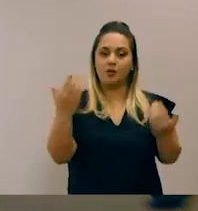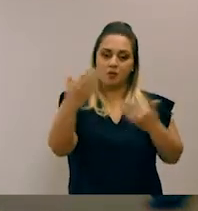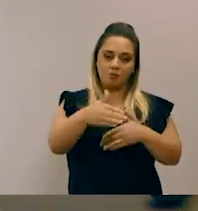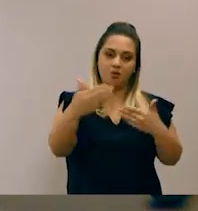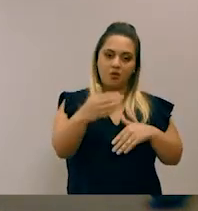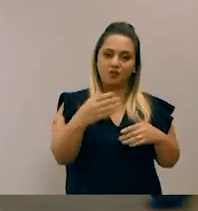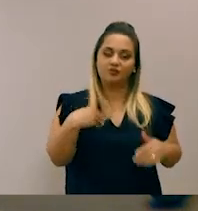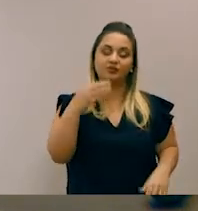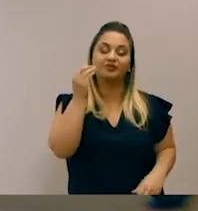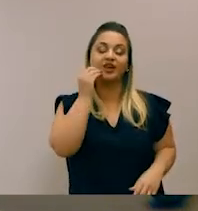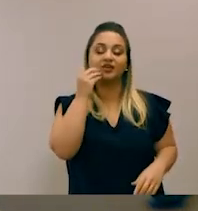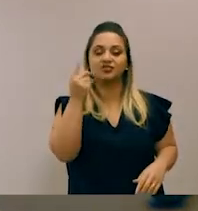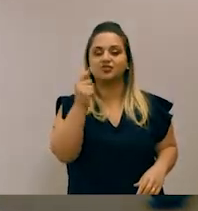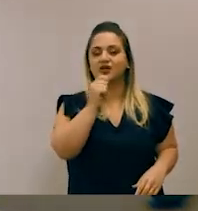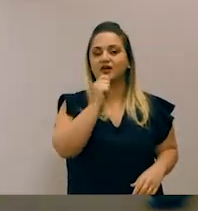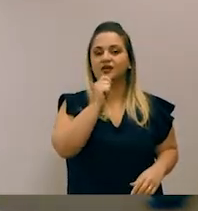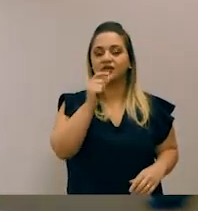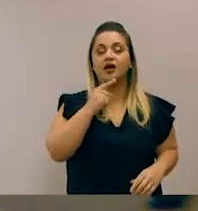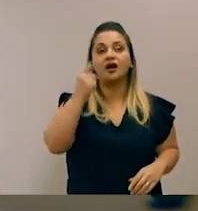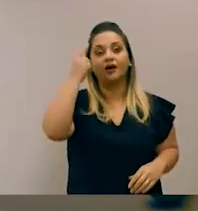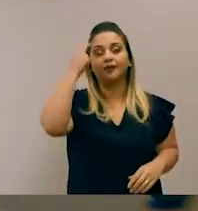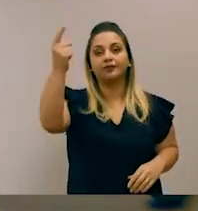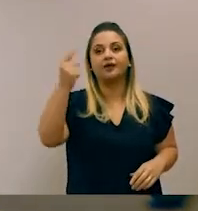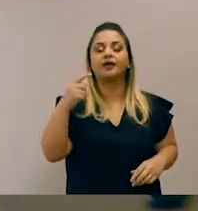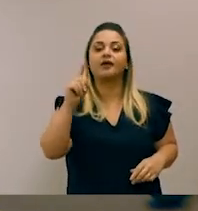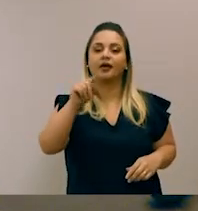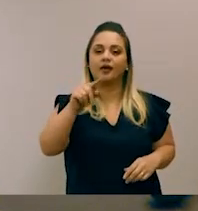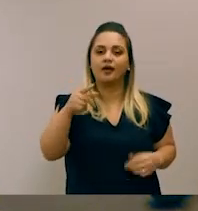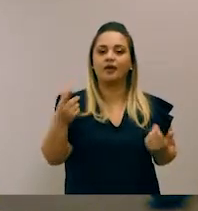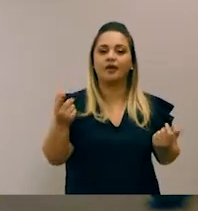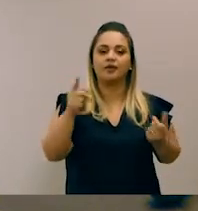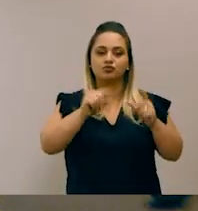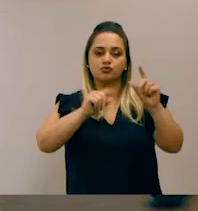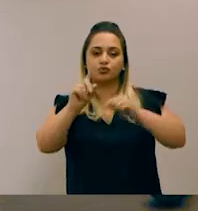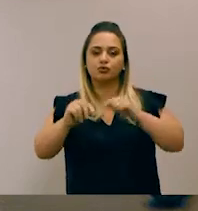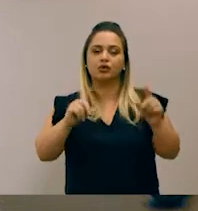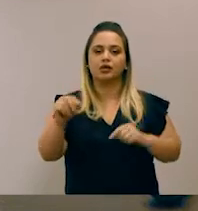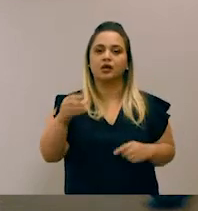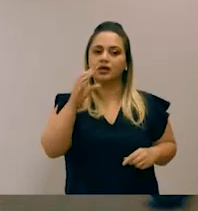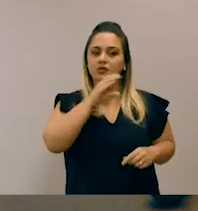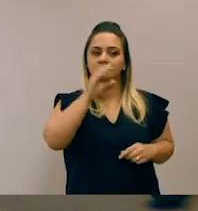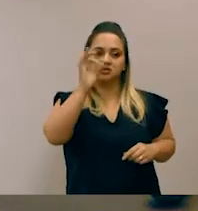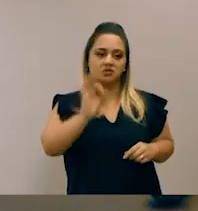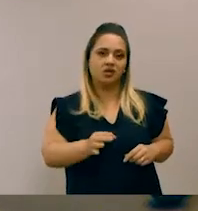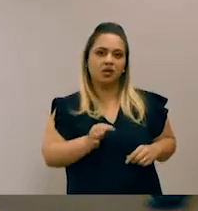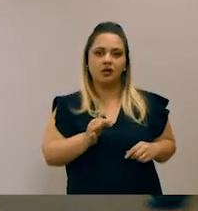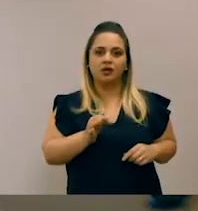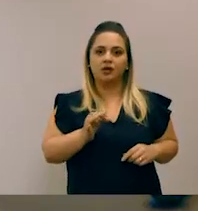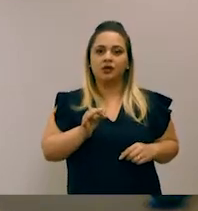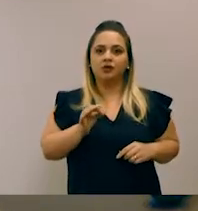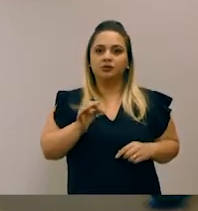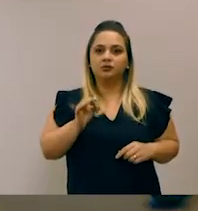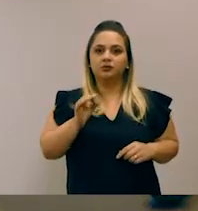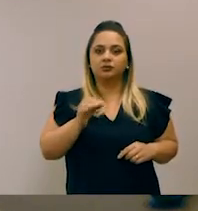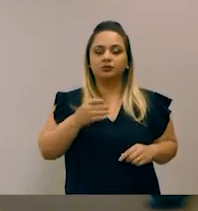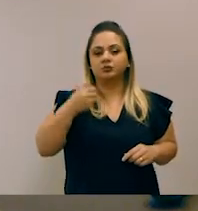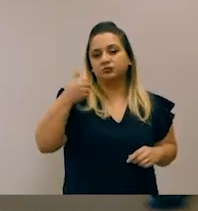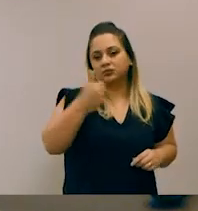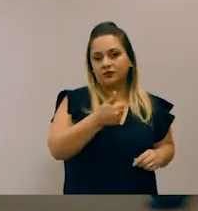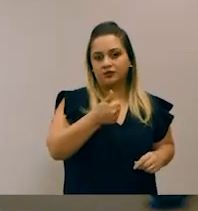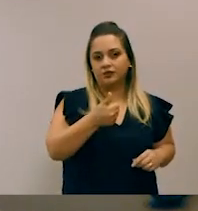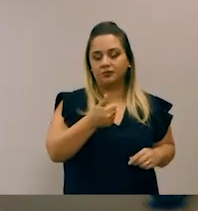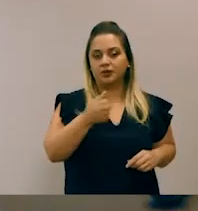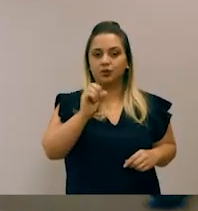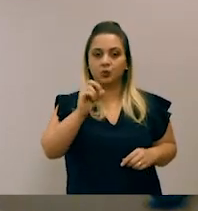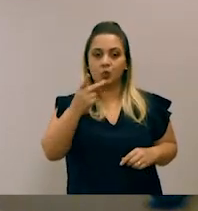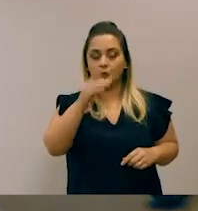is a concept proof, as I told you. So the idea is to automatize it, but not necessarily approval